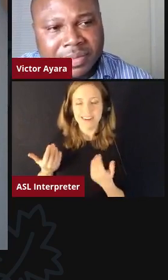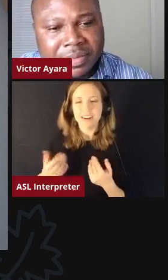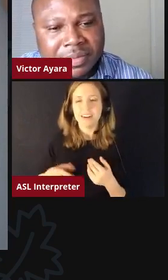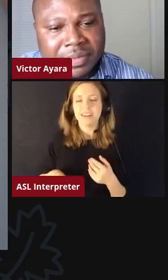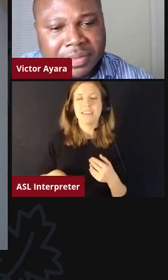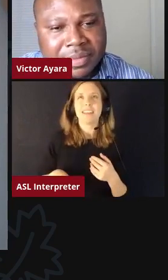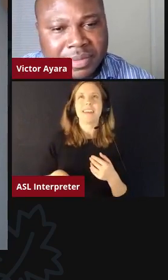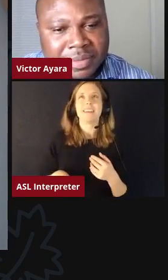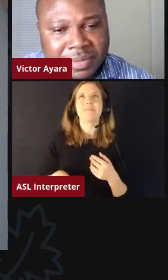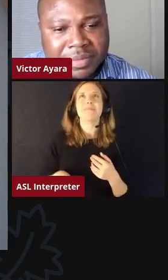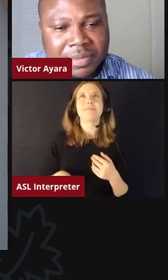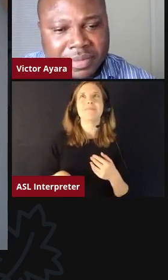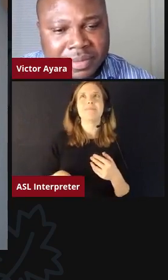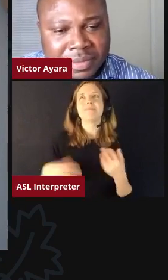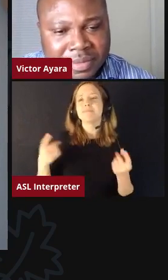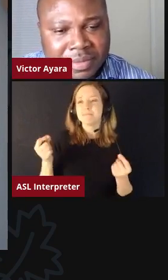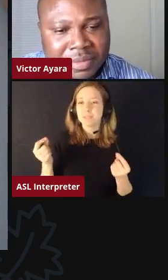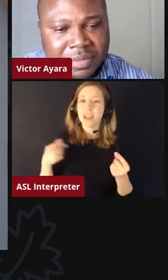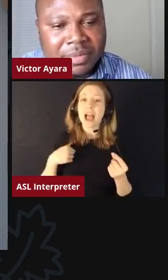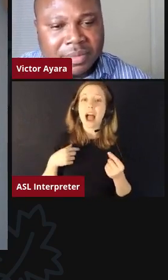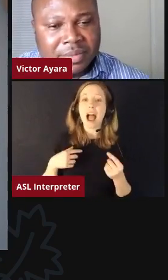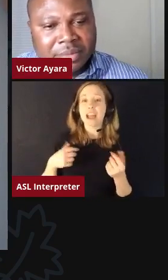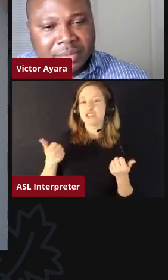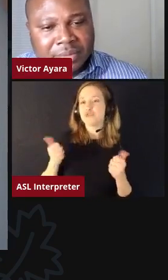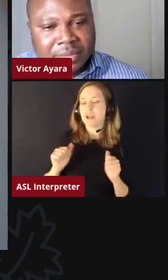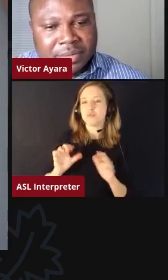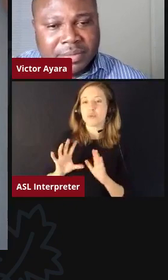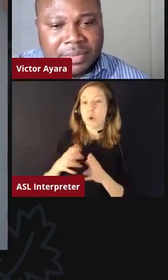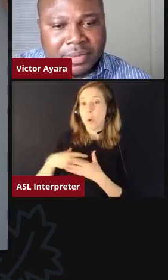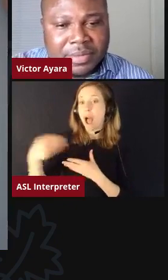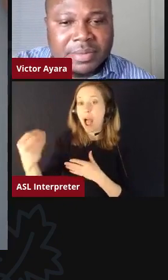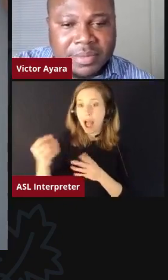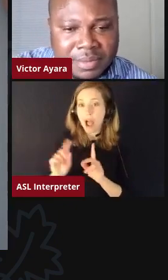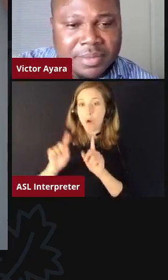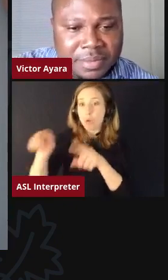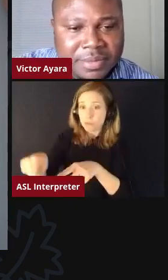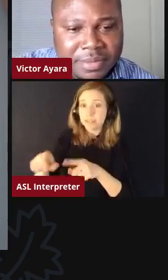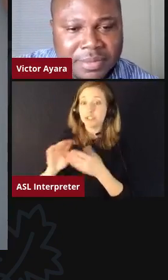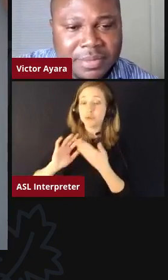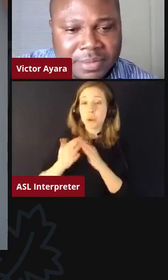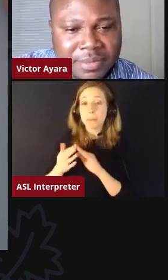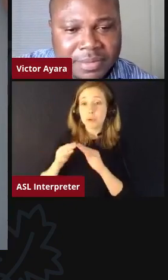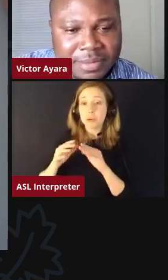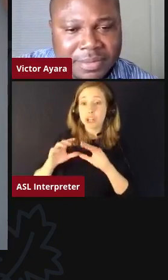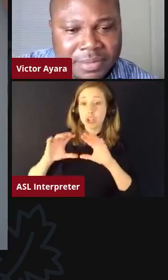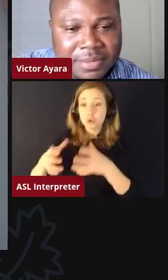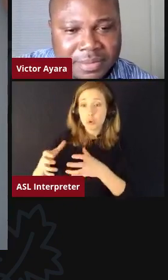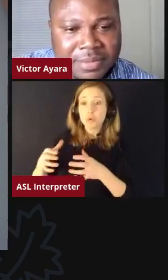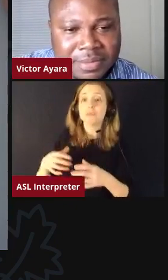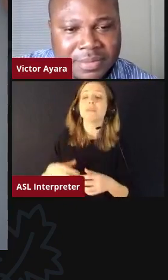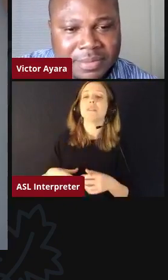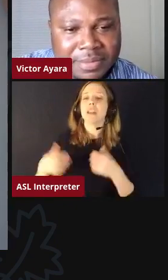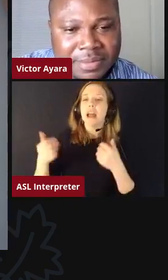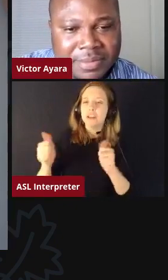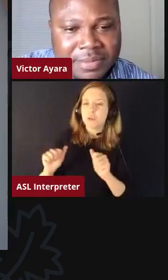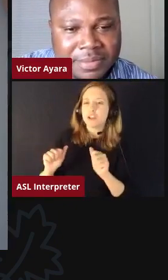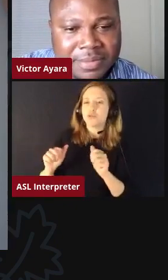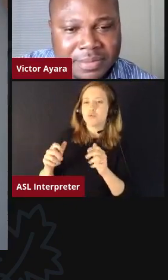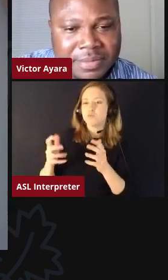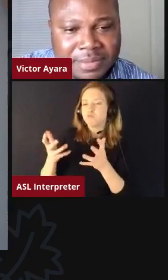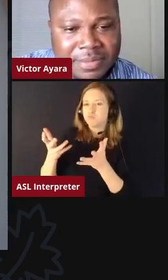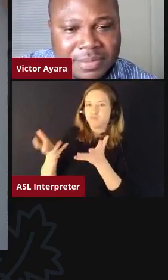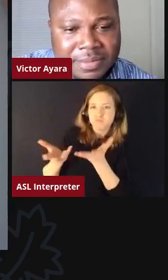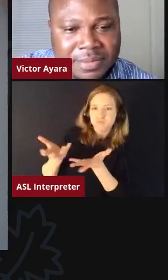groups and kind of talk about the research I'm doing to get people involved. I think there are many folks in these other areas that want to